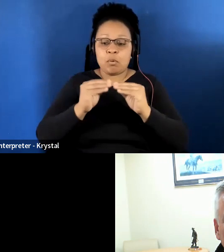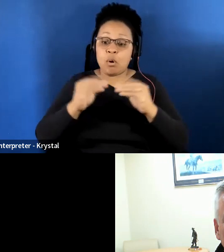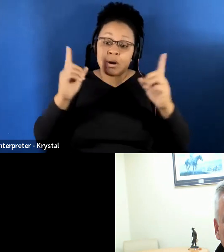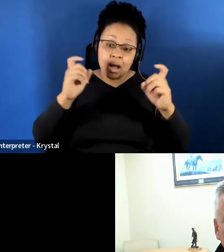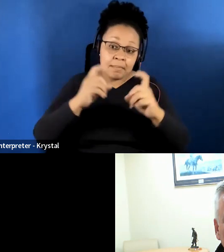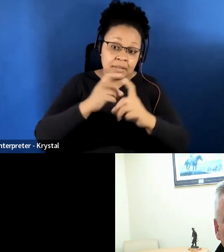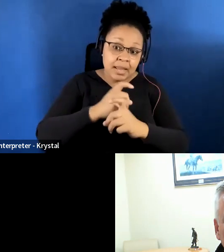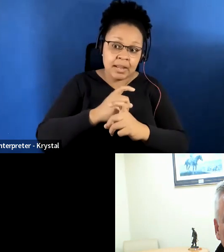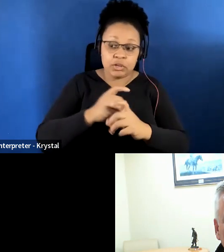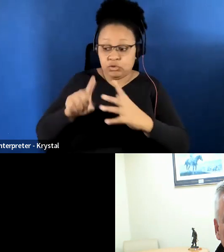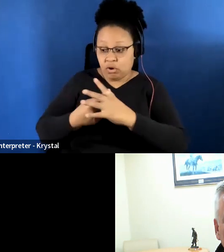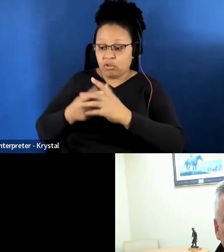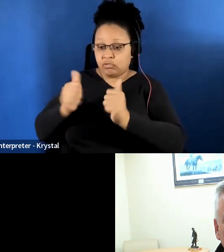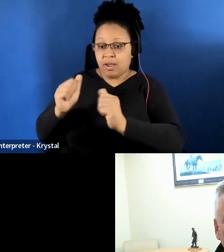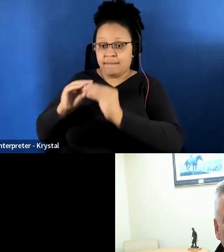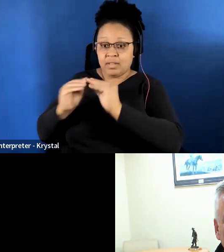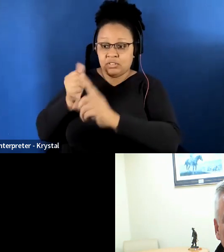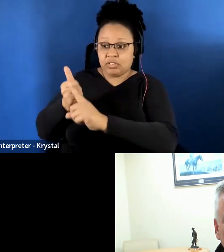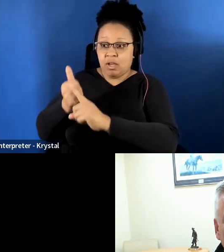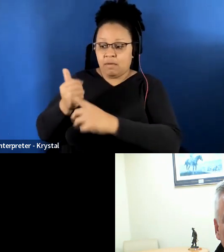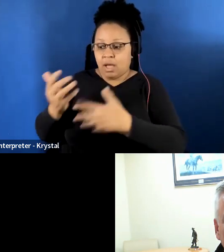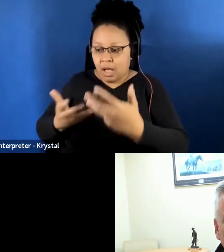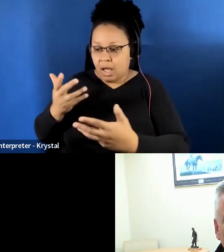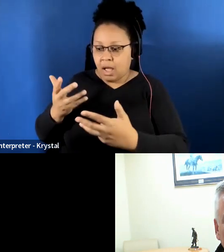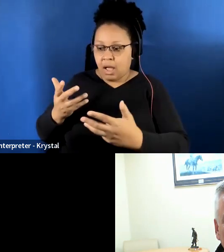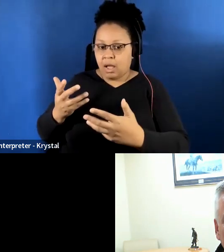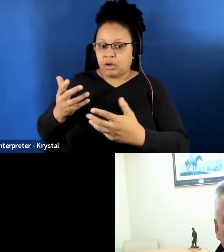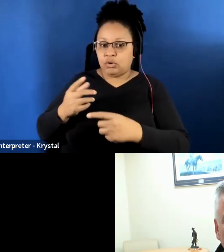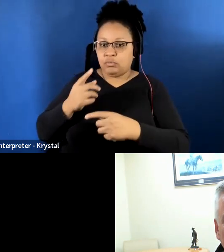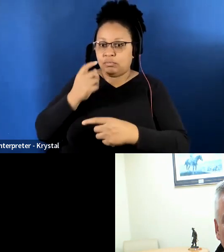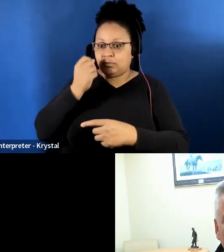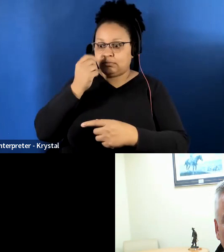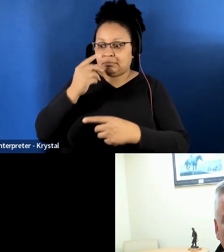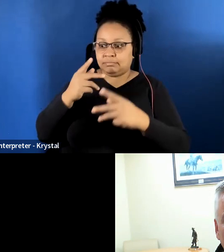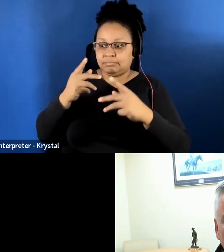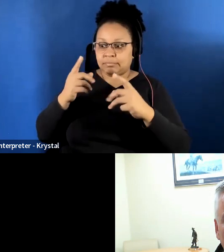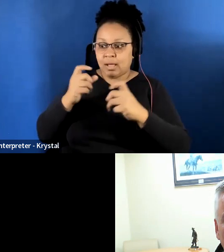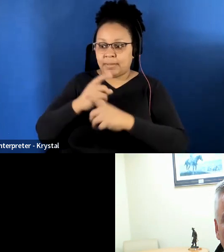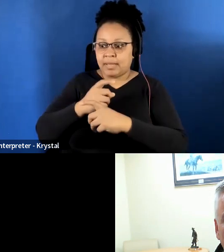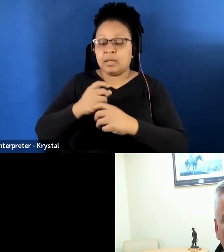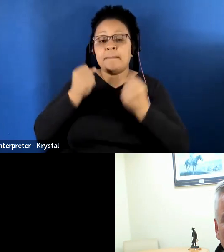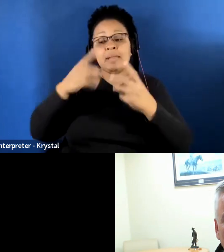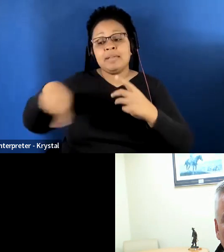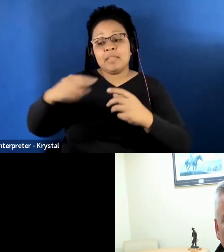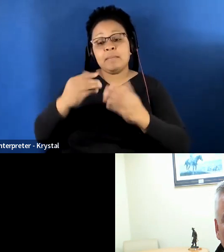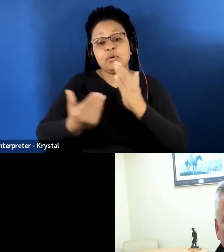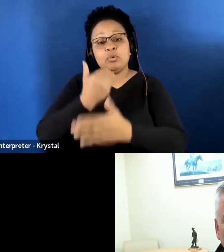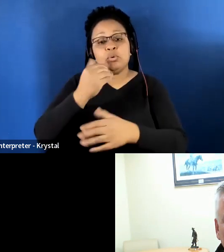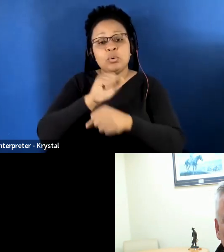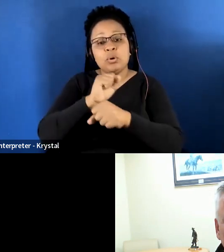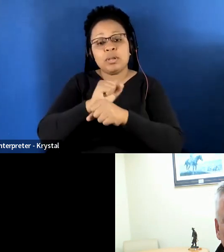complicated than you realize, because a lot of them are newer to working in like the world of disability. And